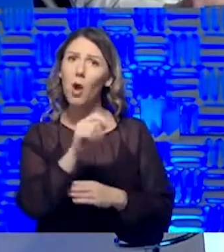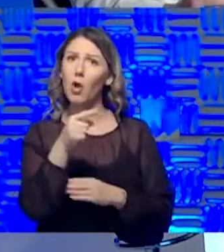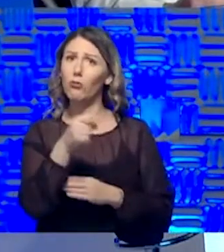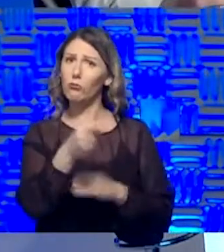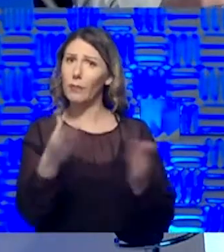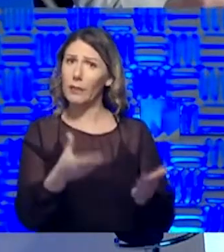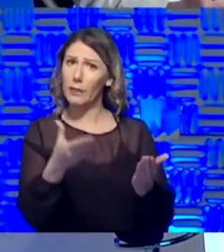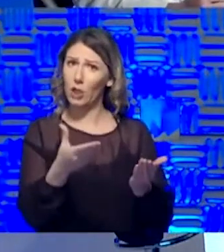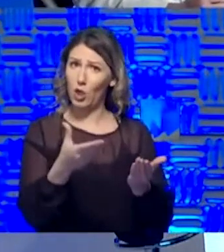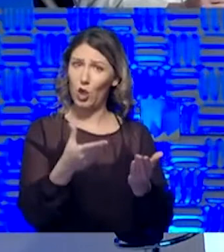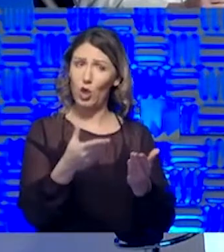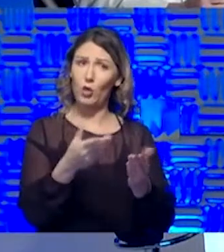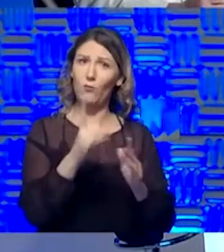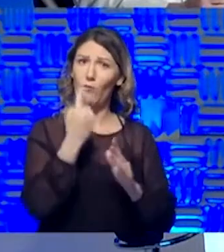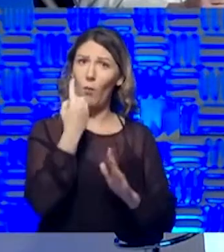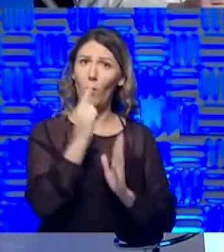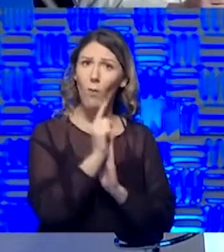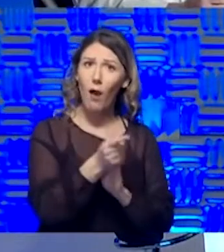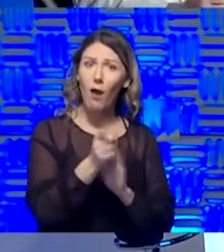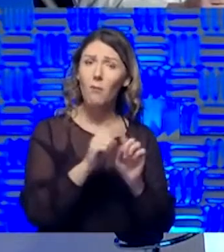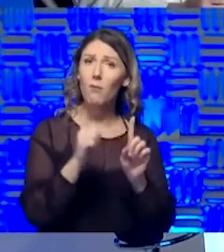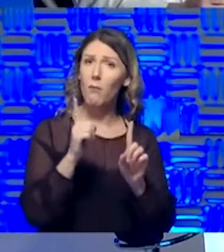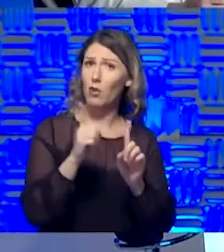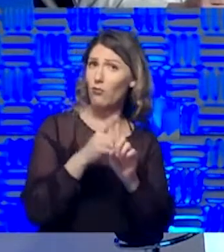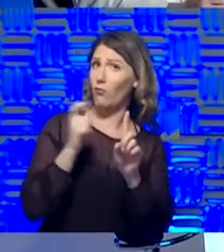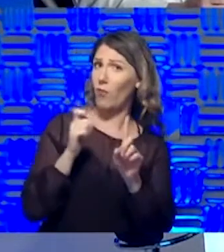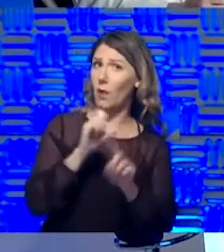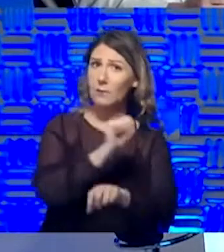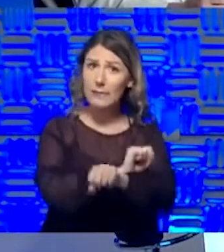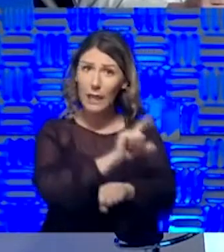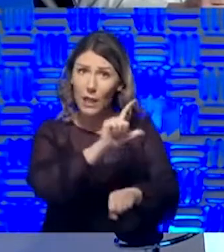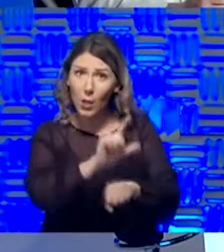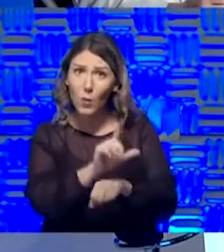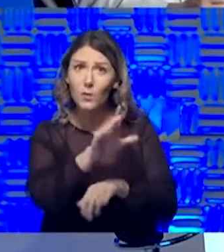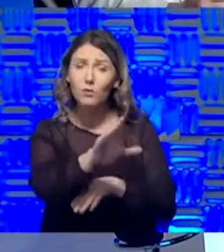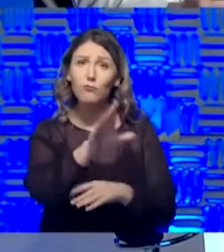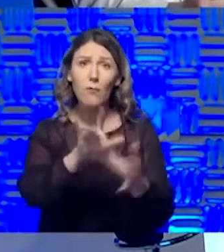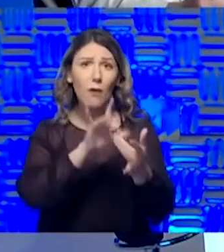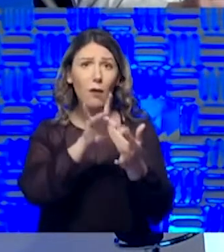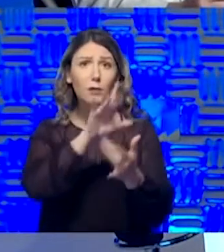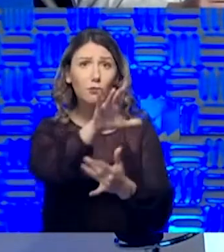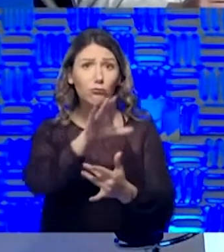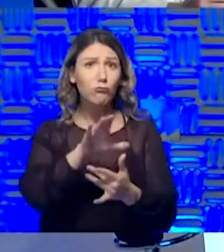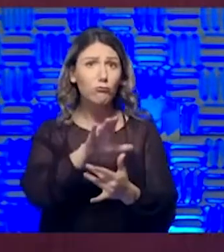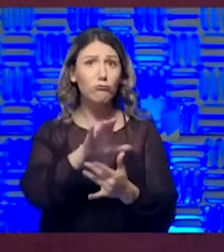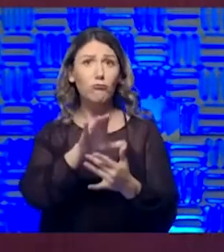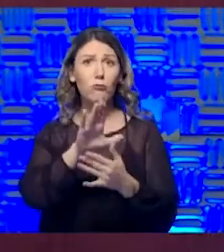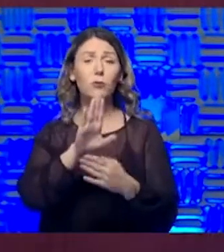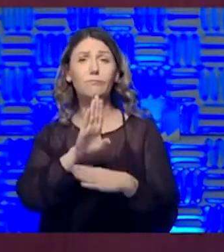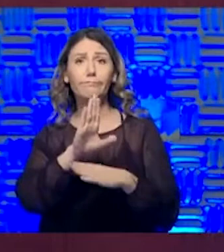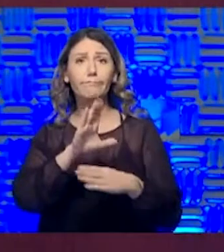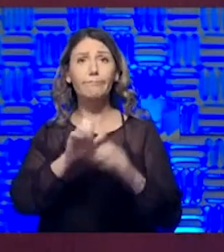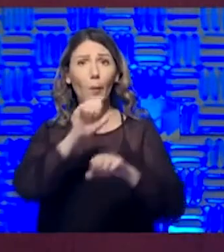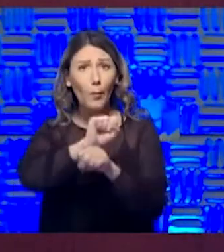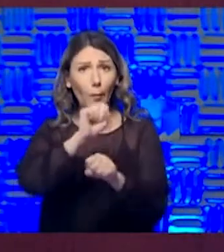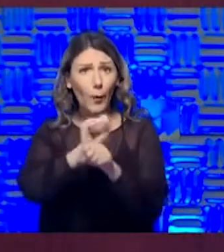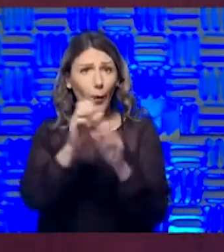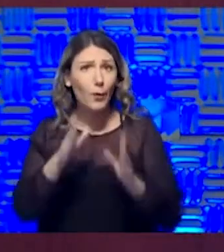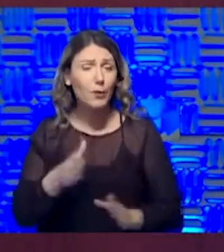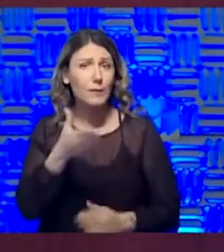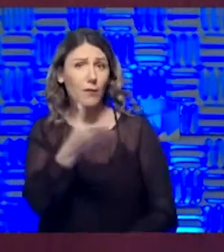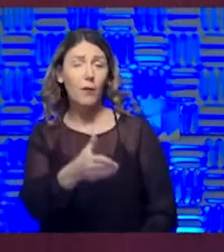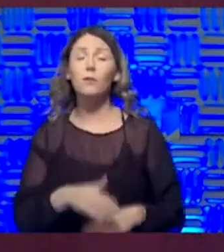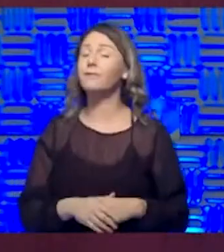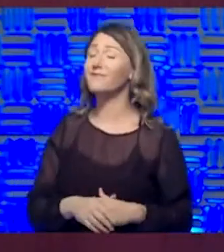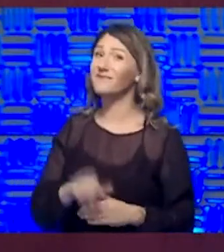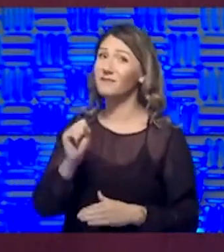mm-hmm. from St. Louis at Washington University. Correct. I know you've been in contact with some of your colleagues there. Yes, I've been in touch with my colleagues there. And,